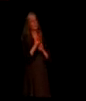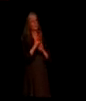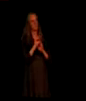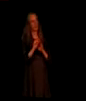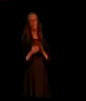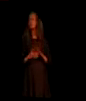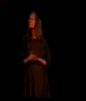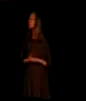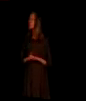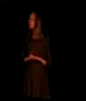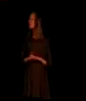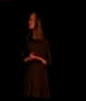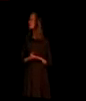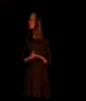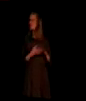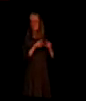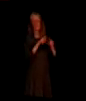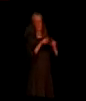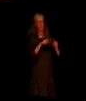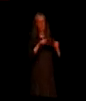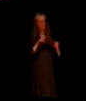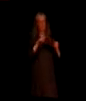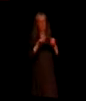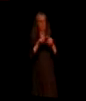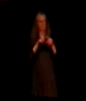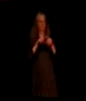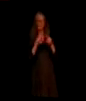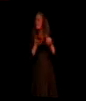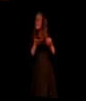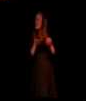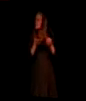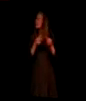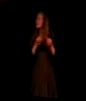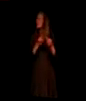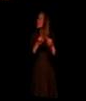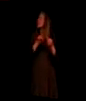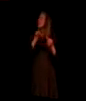Here we are right here. And this is